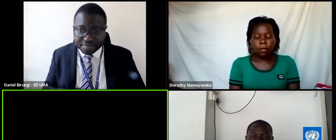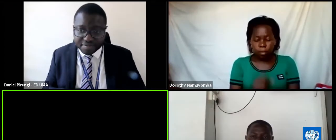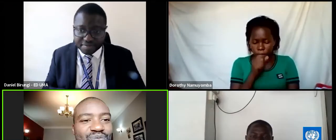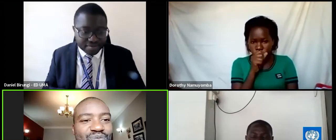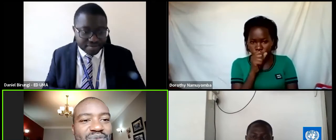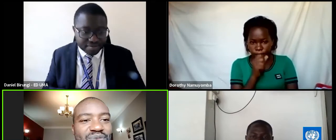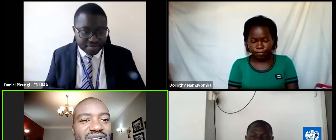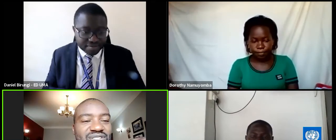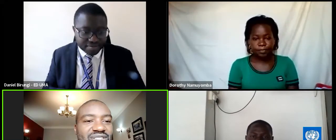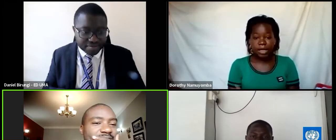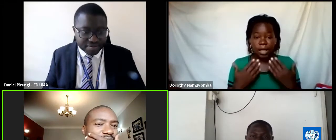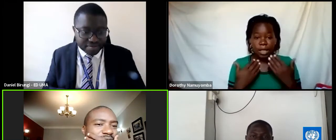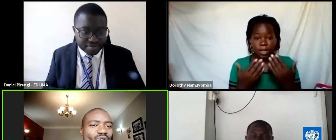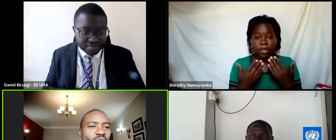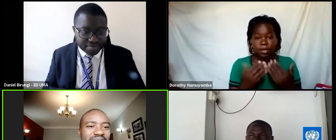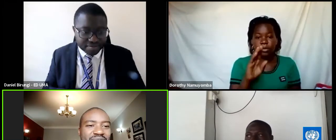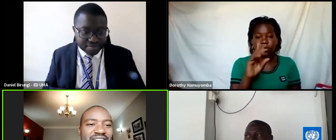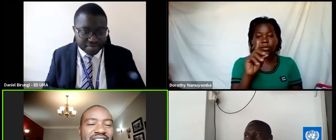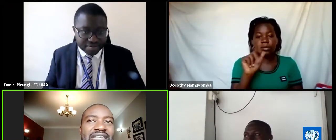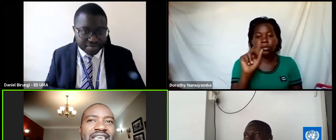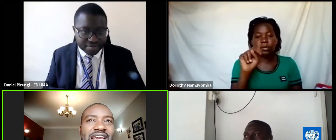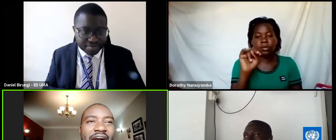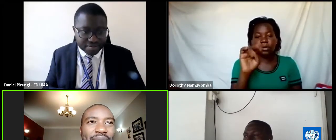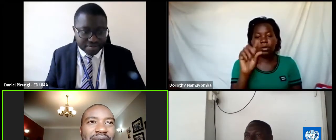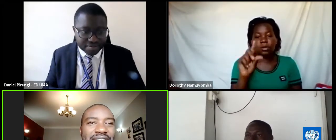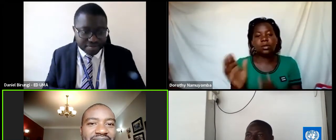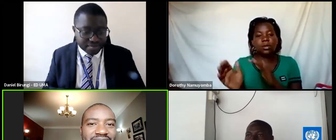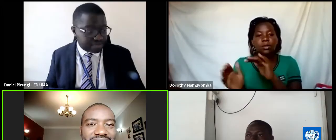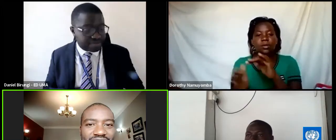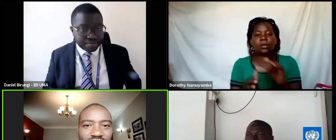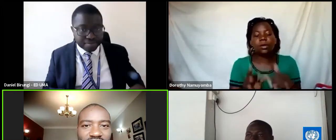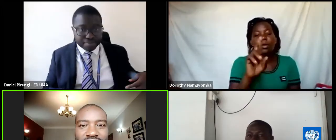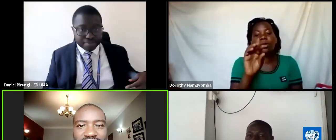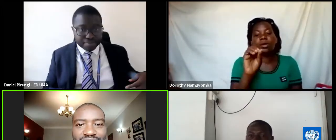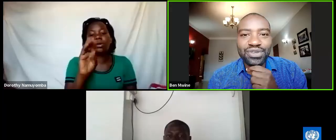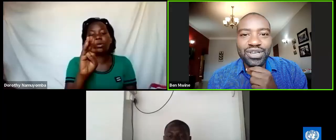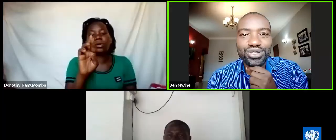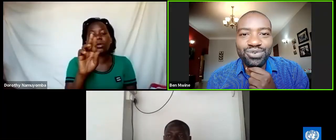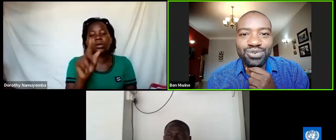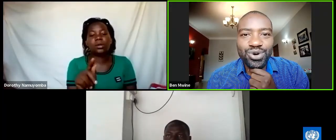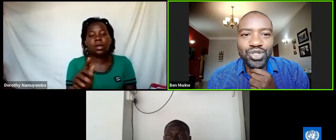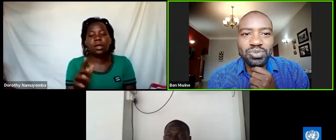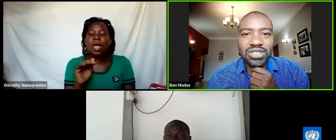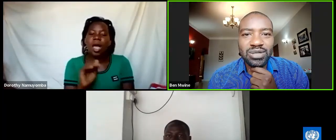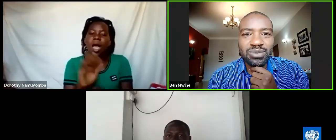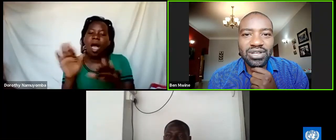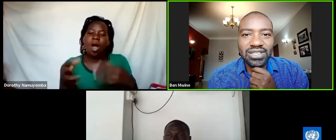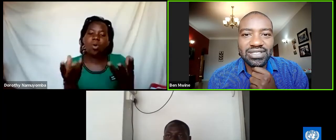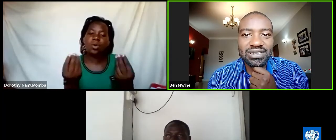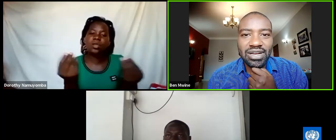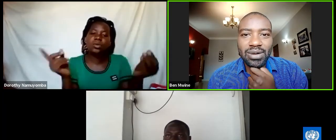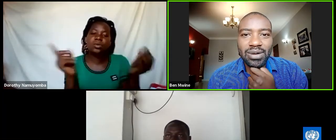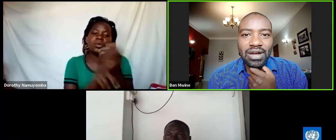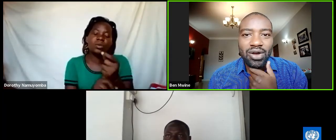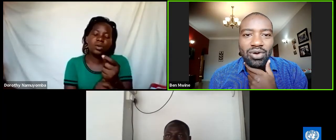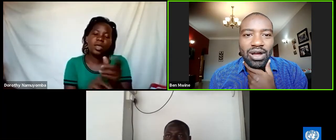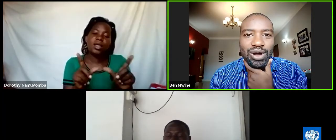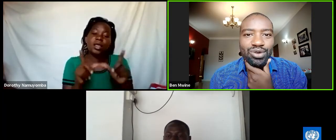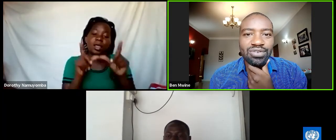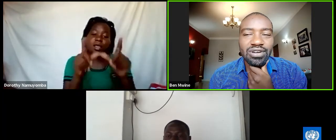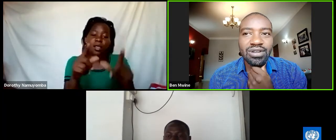Thank you very much, Daniel. Robert, someone is asking, how easy is it to get certification for cosmetic products?